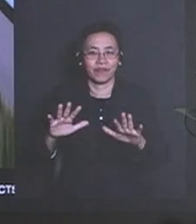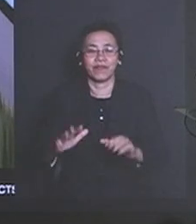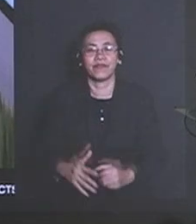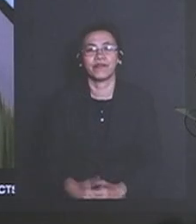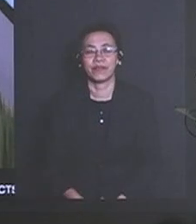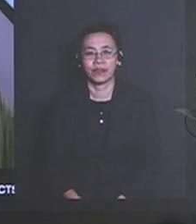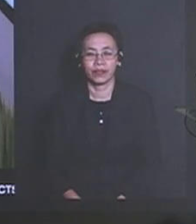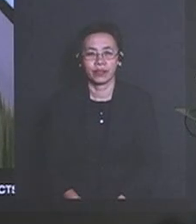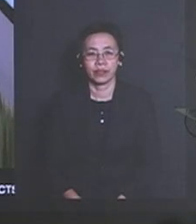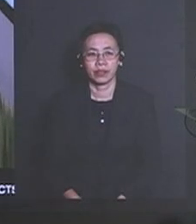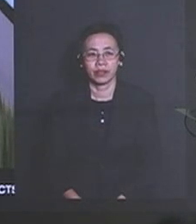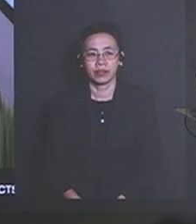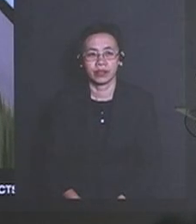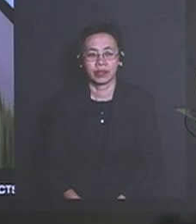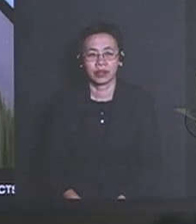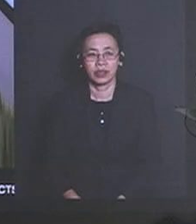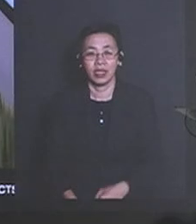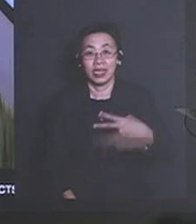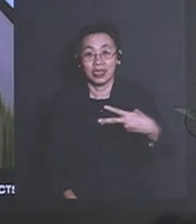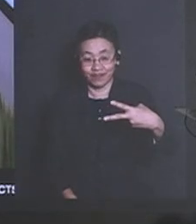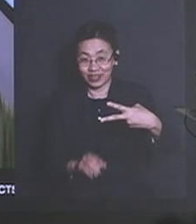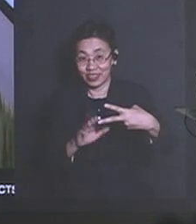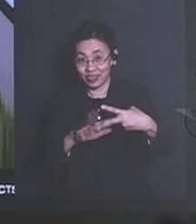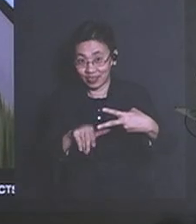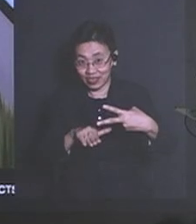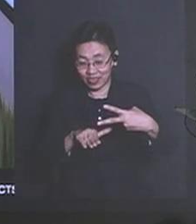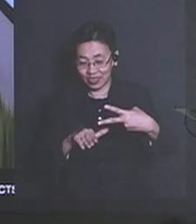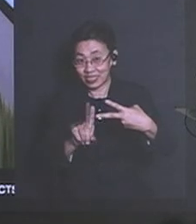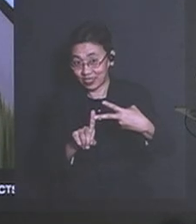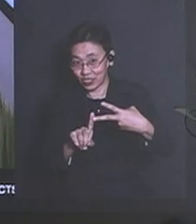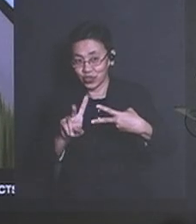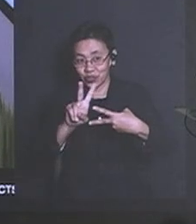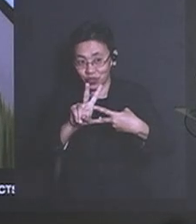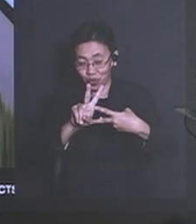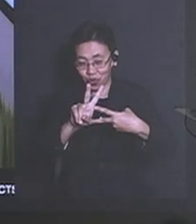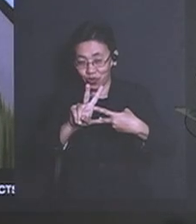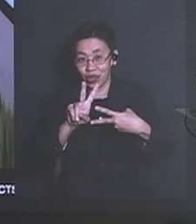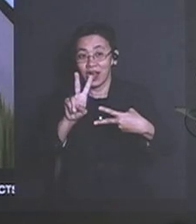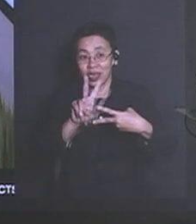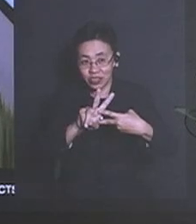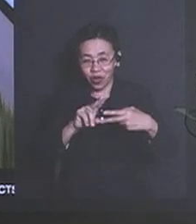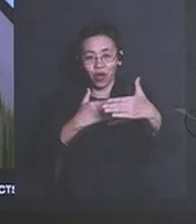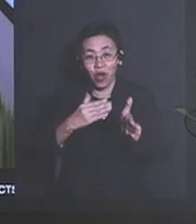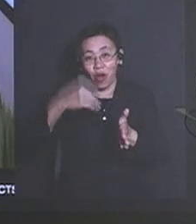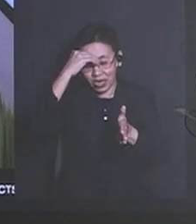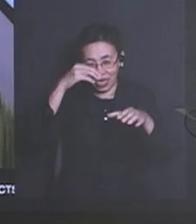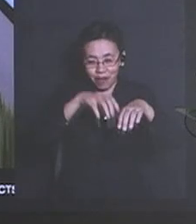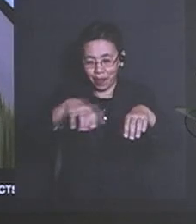On the second floor, the building will consist of 4 new standard classrooms and a teacher's room as requested by the